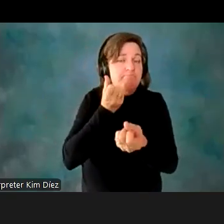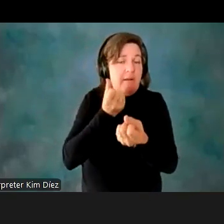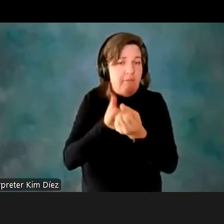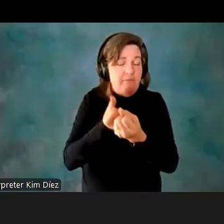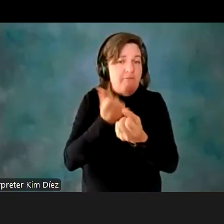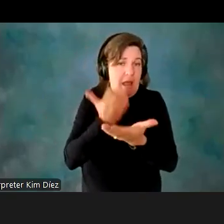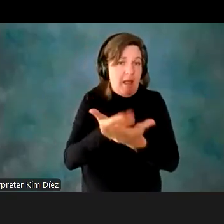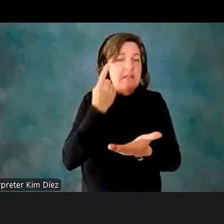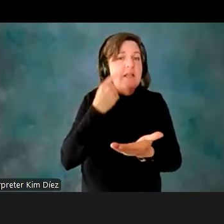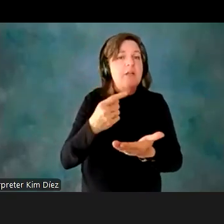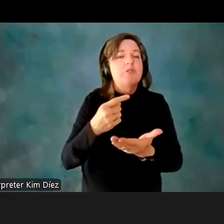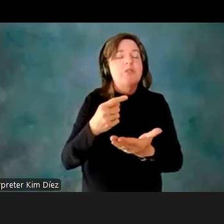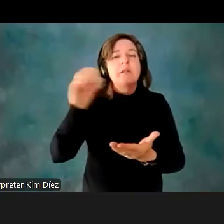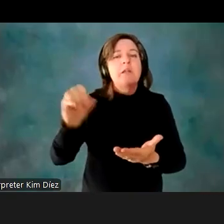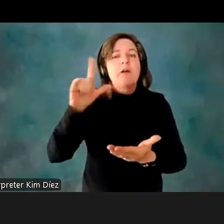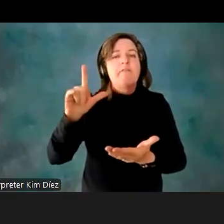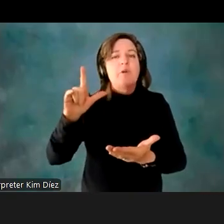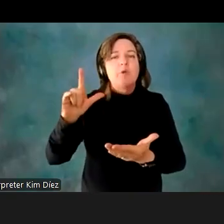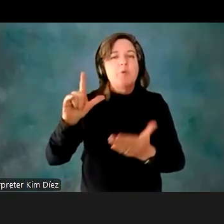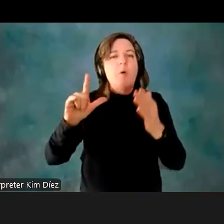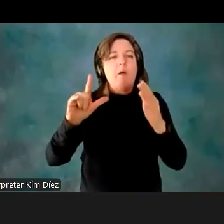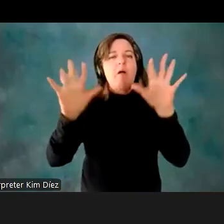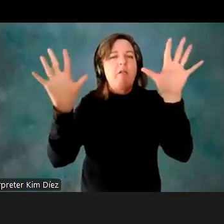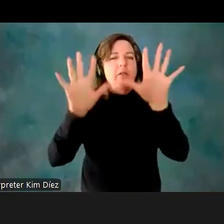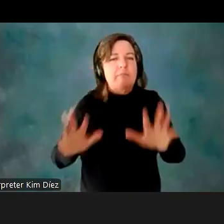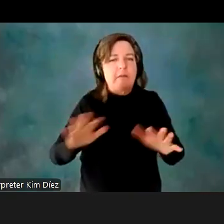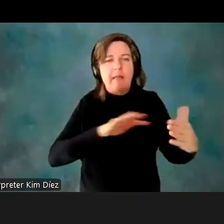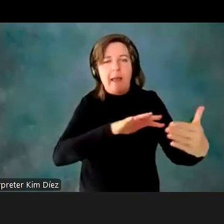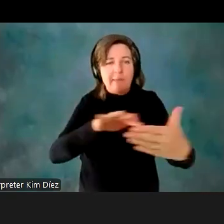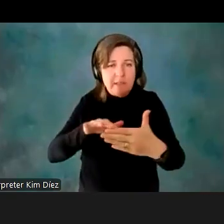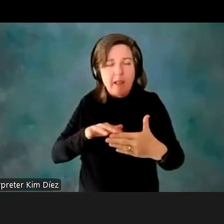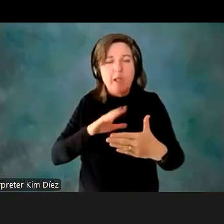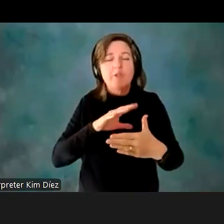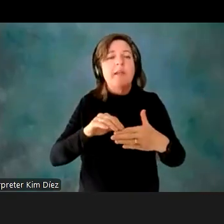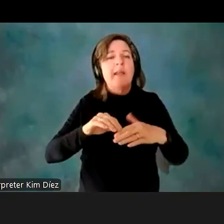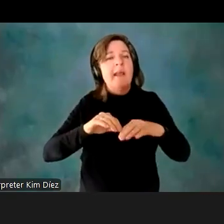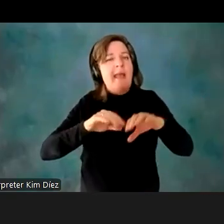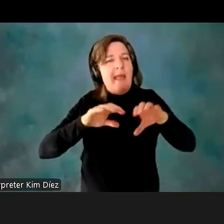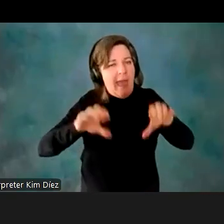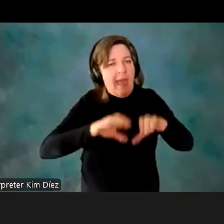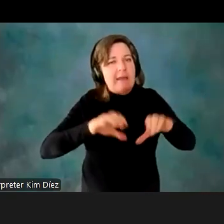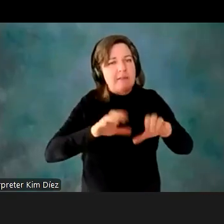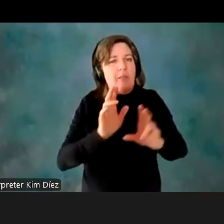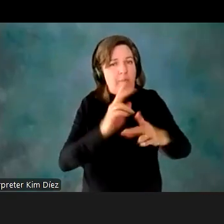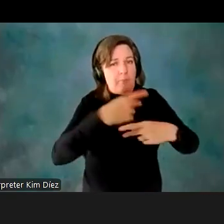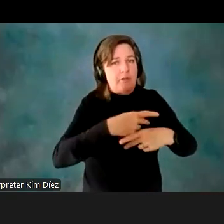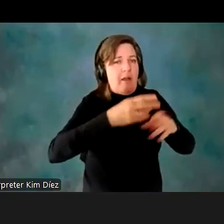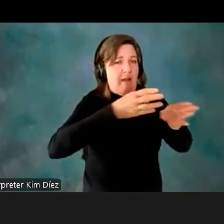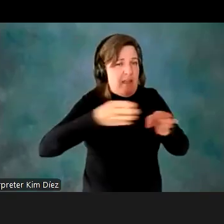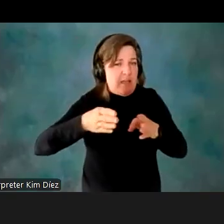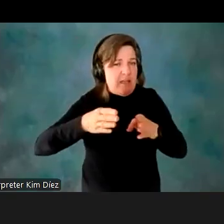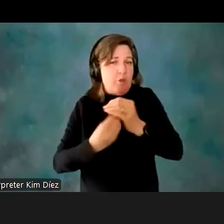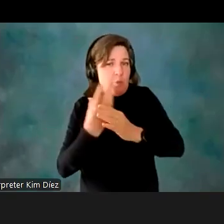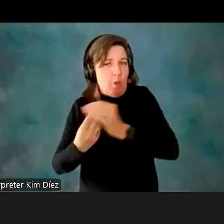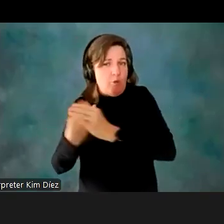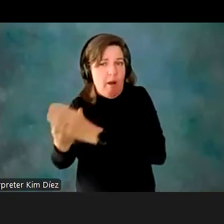the soil climatology and the productivity and performance of individual crops. I don't know. It's a little bit general,